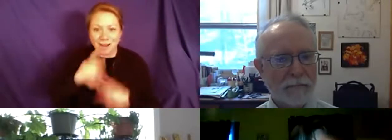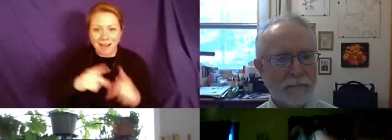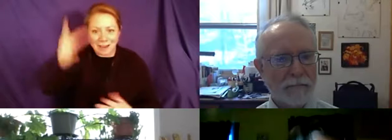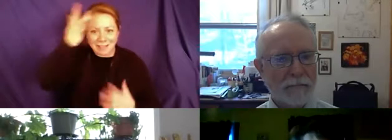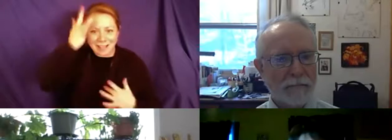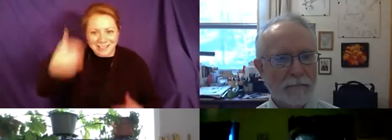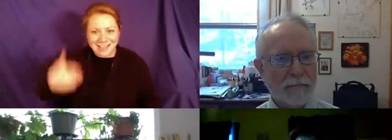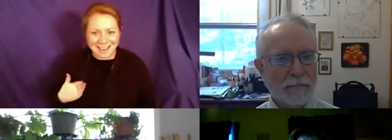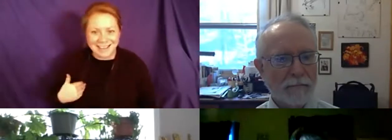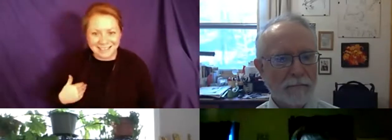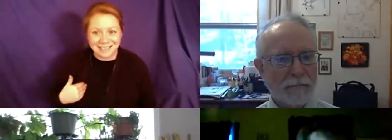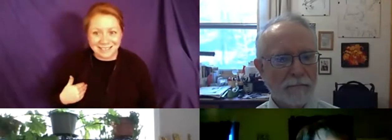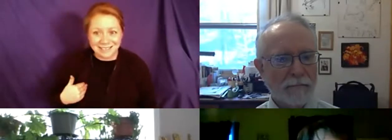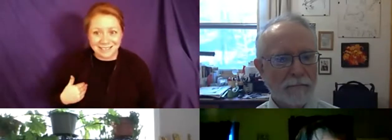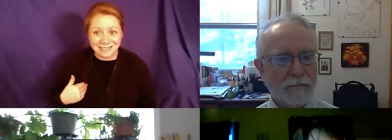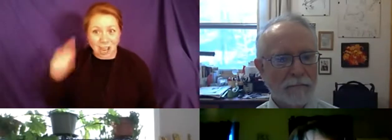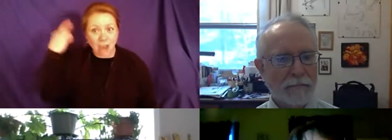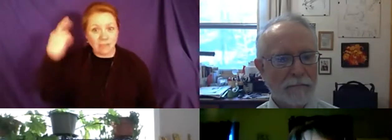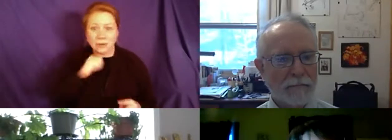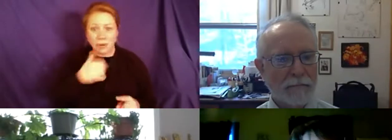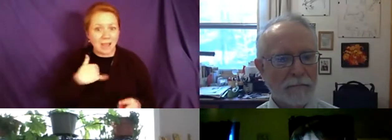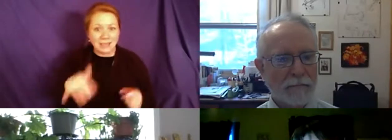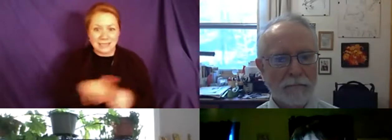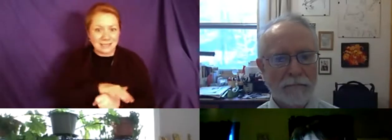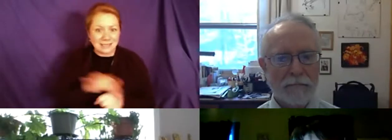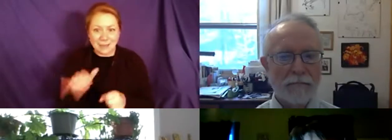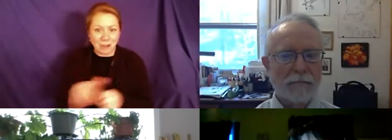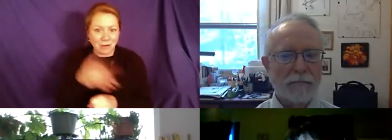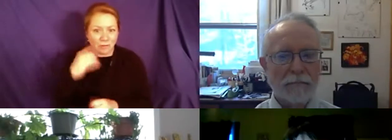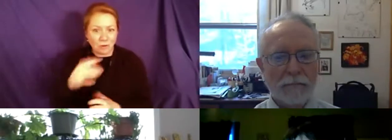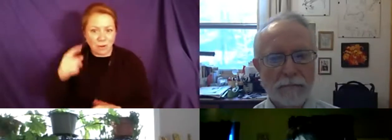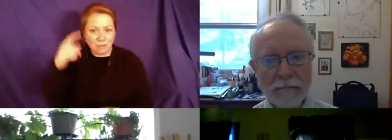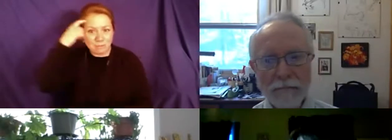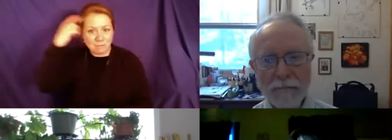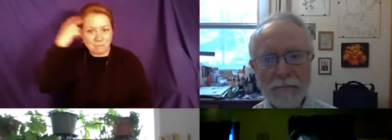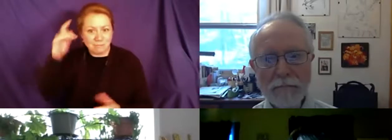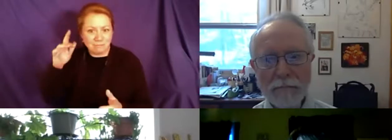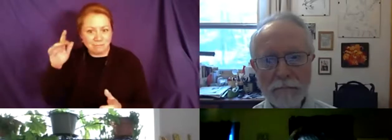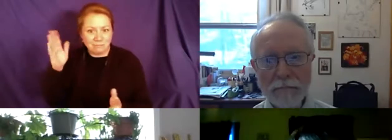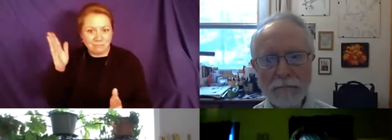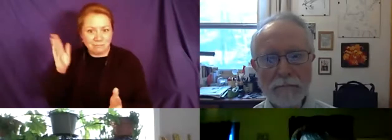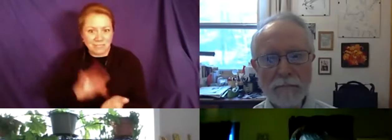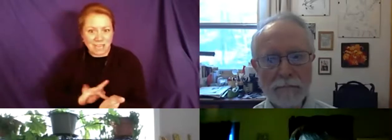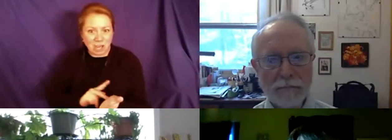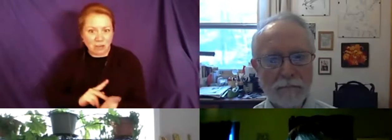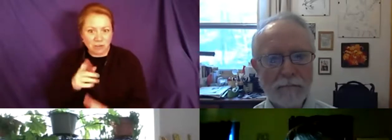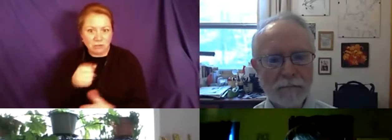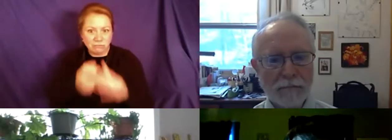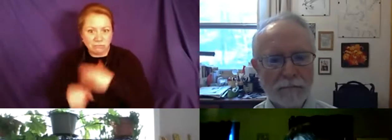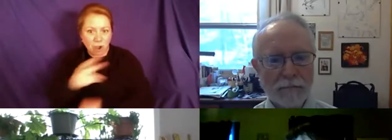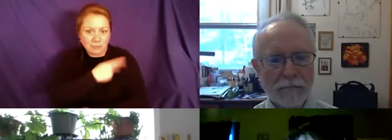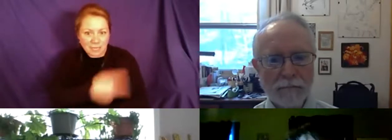discovered that I didn't have the same coverage for psychiatric hospitalization and